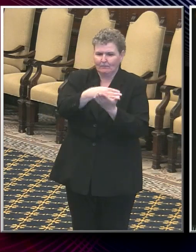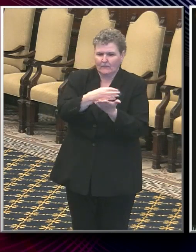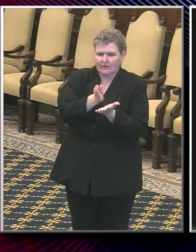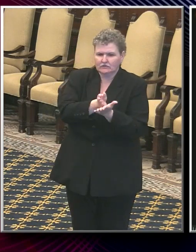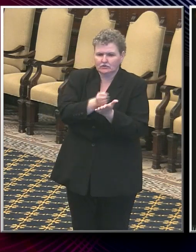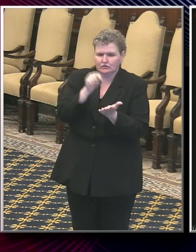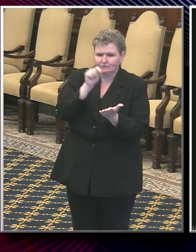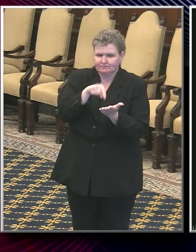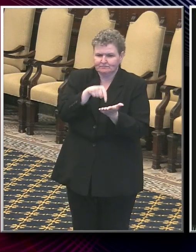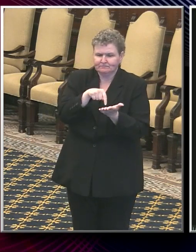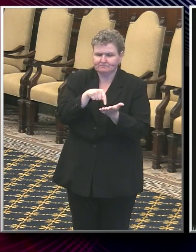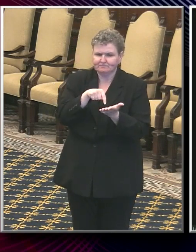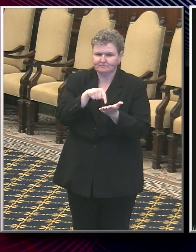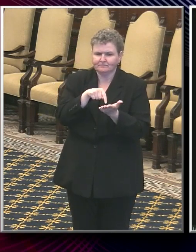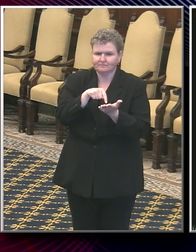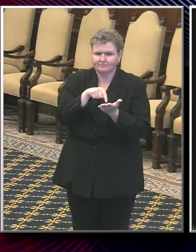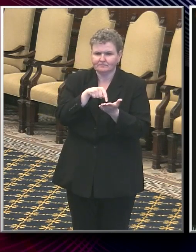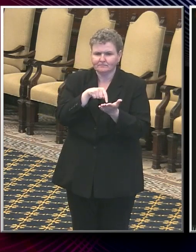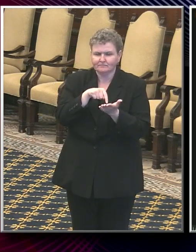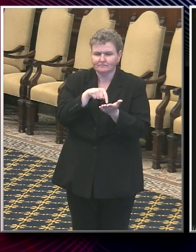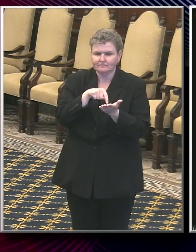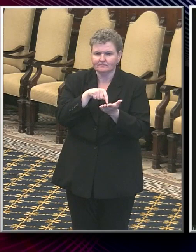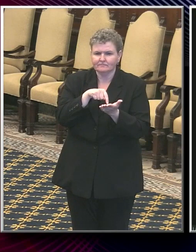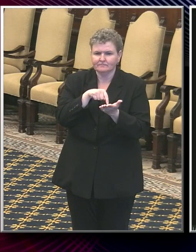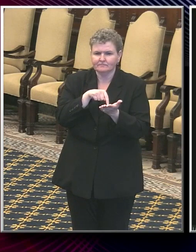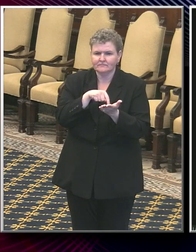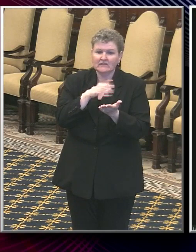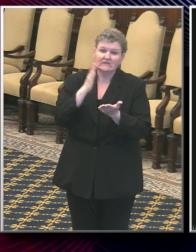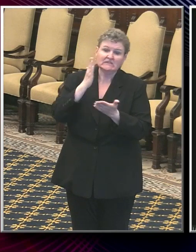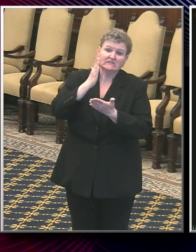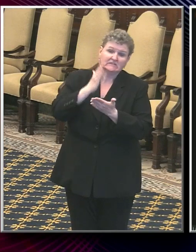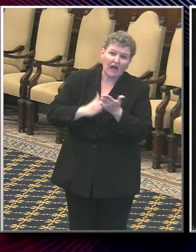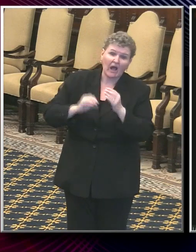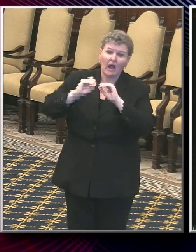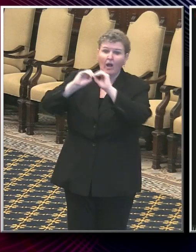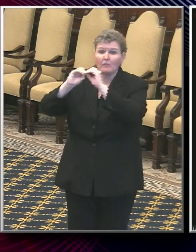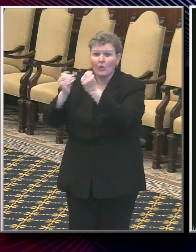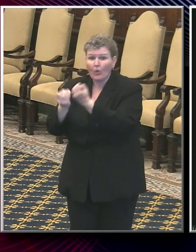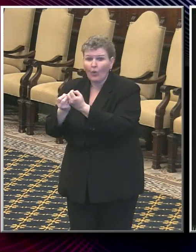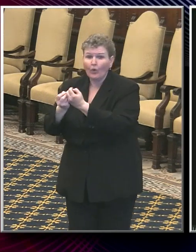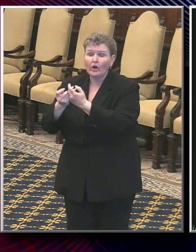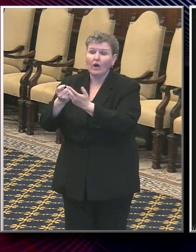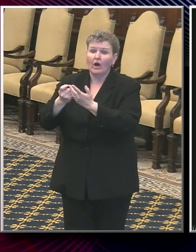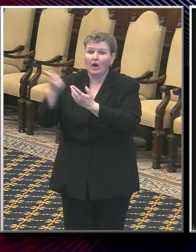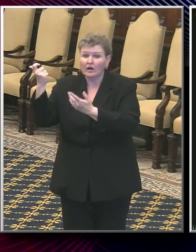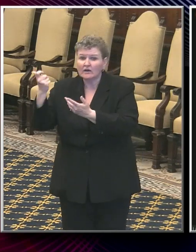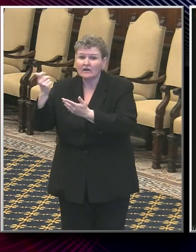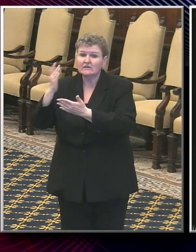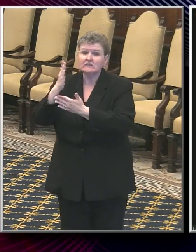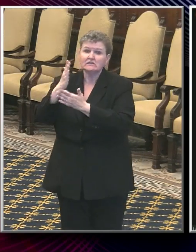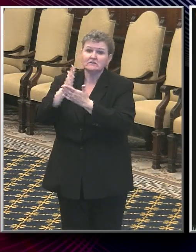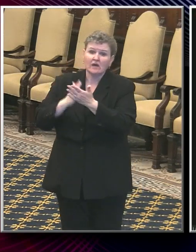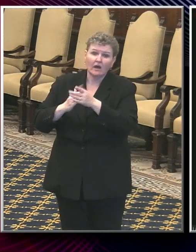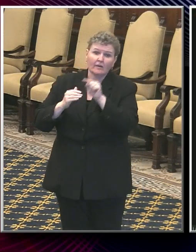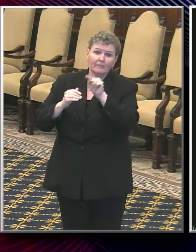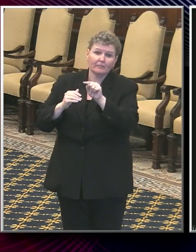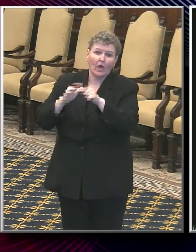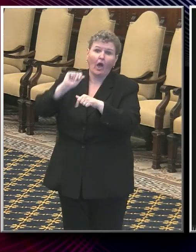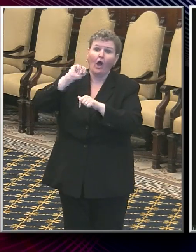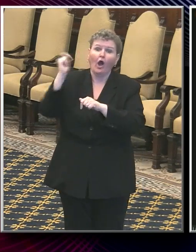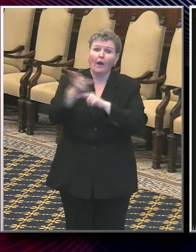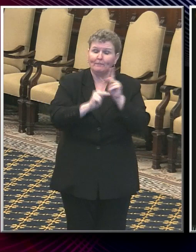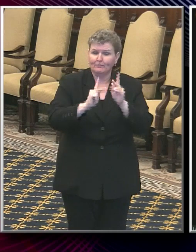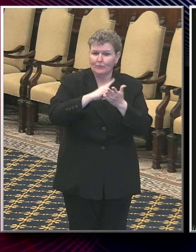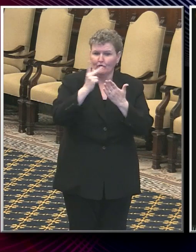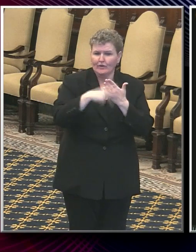are cut or, some offices eliminated, all of the programs funded by the beverage tax